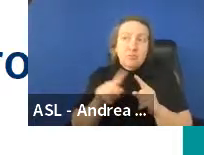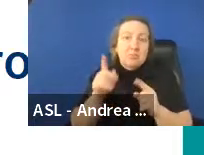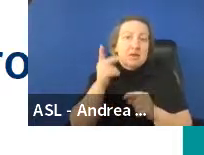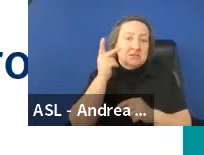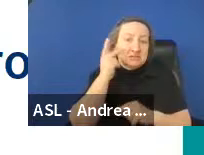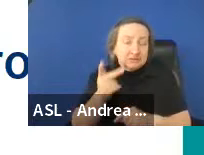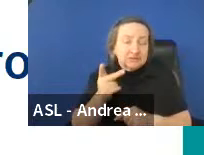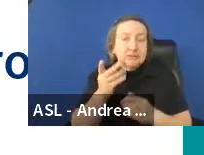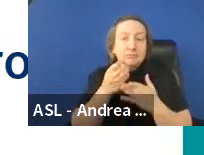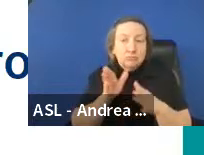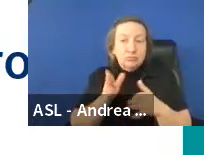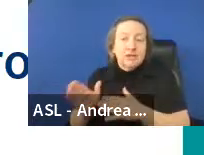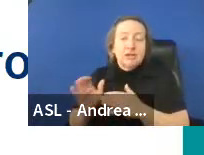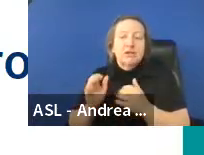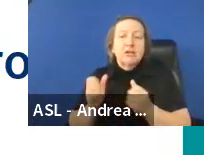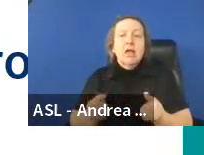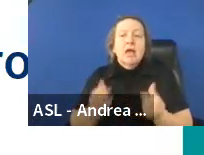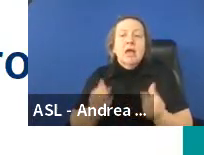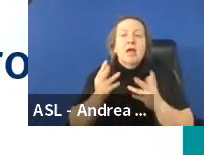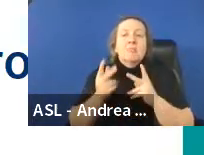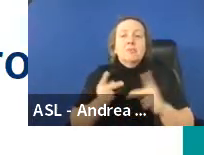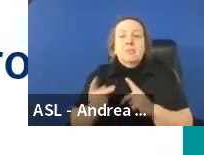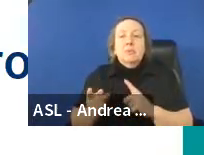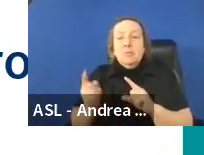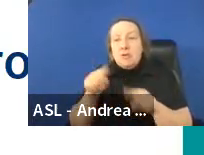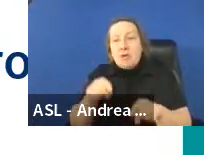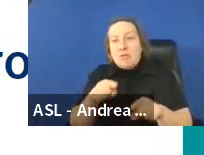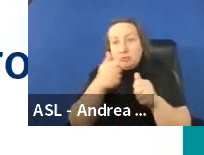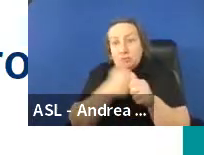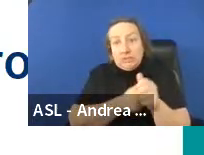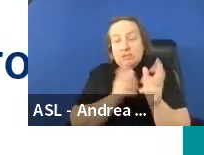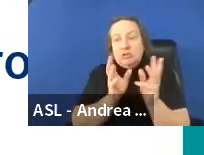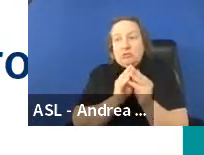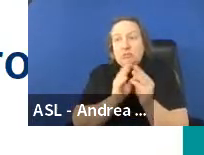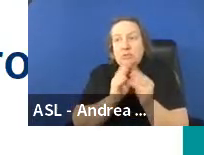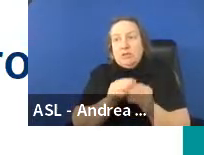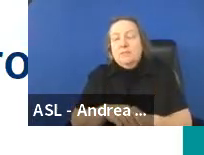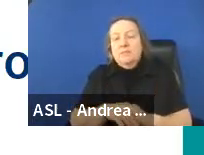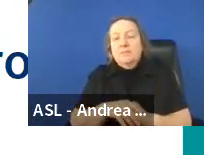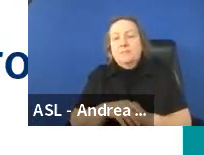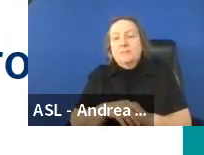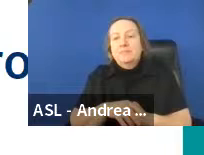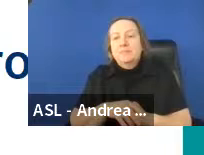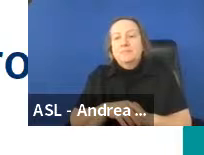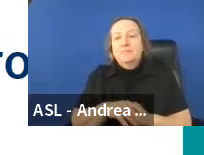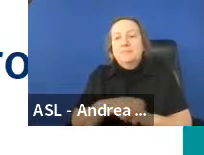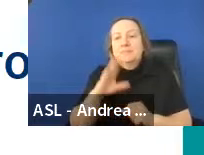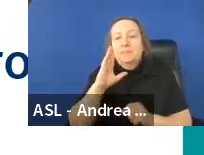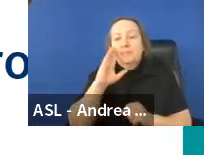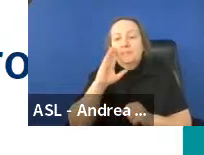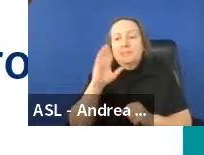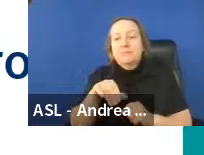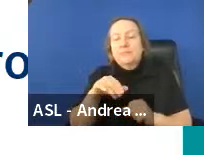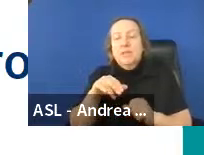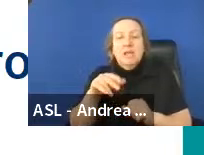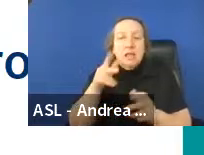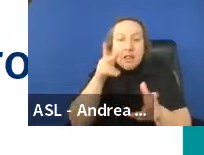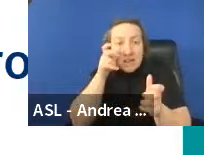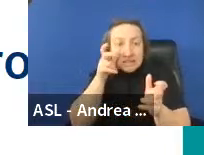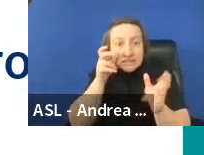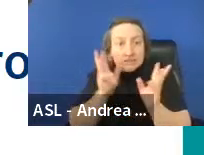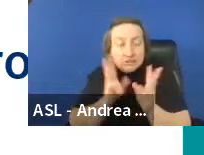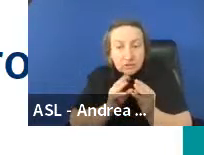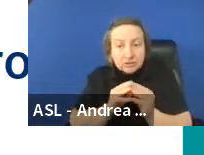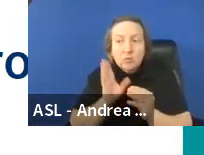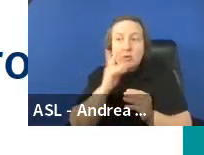of how many people were coming to each of these meetings. And so as you notice the listening sessions, you'll see